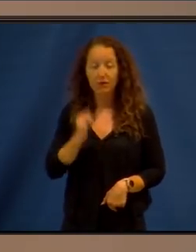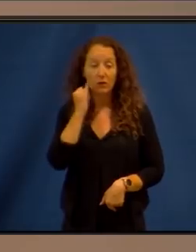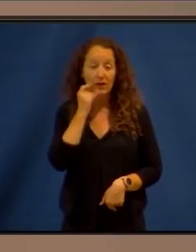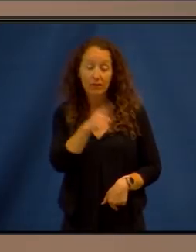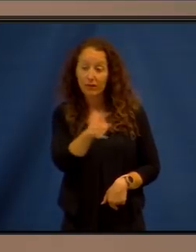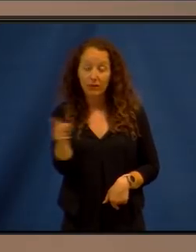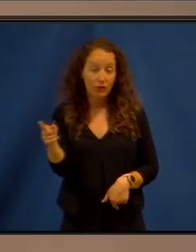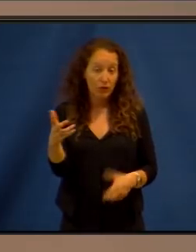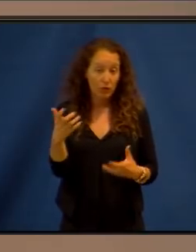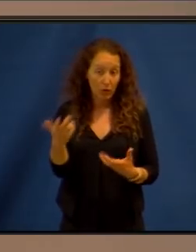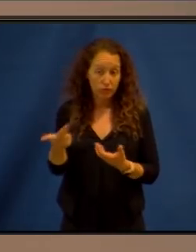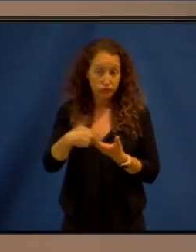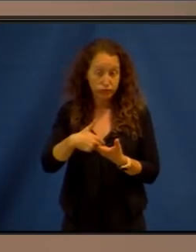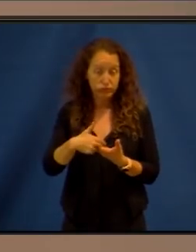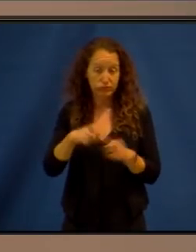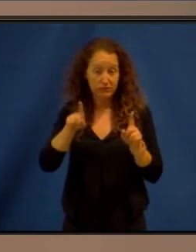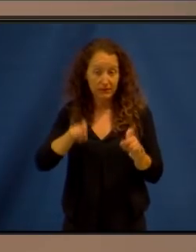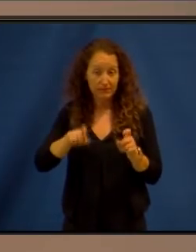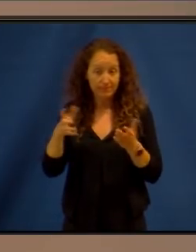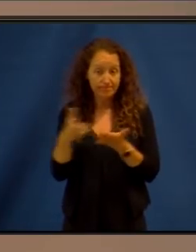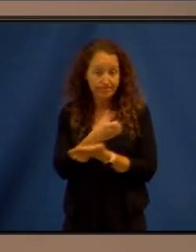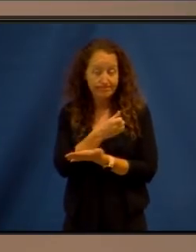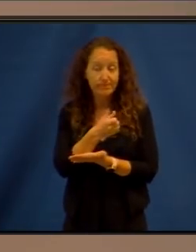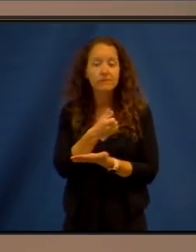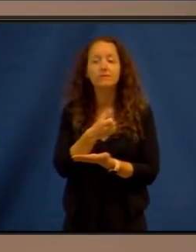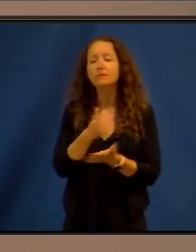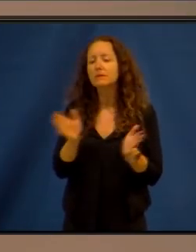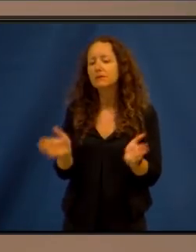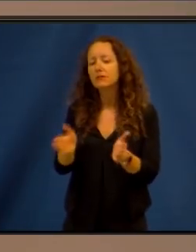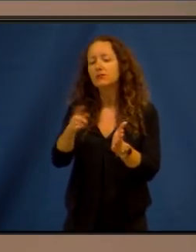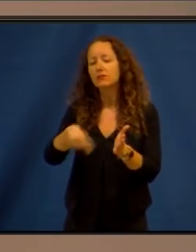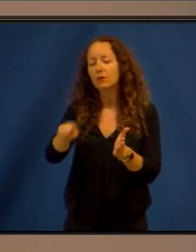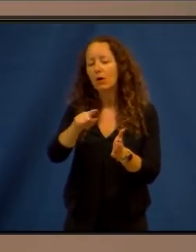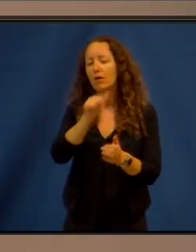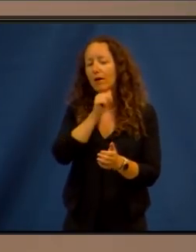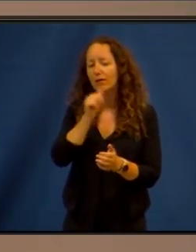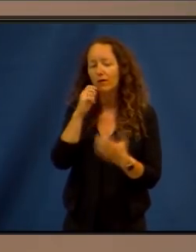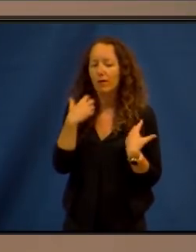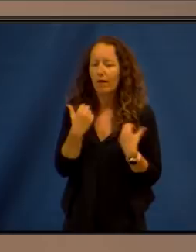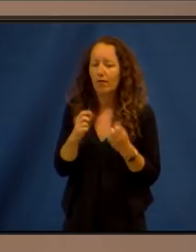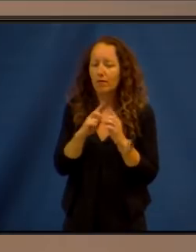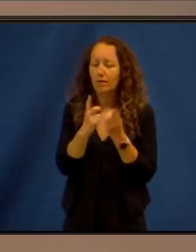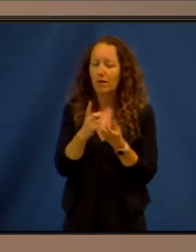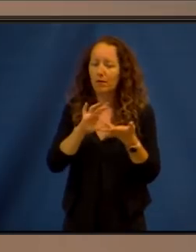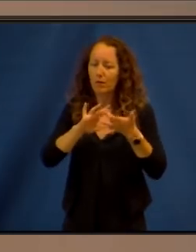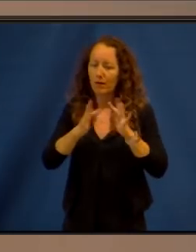testing to visit the website of the Arizona Health Department at